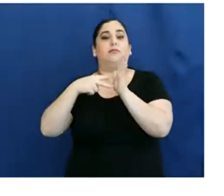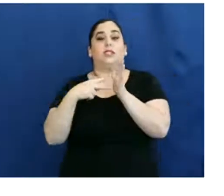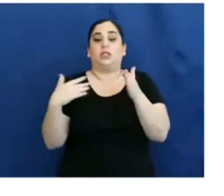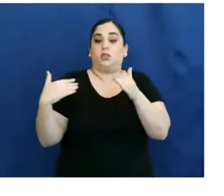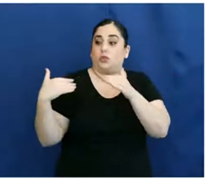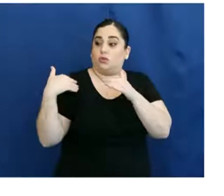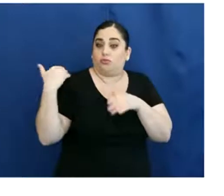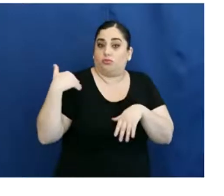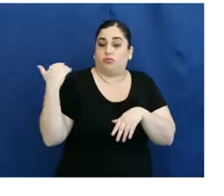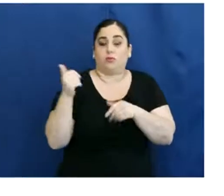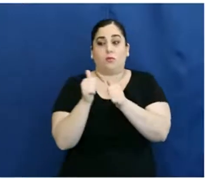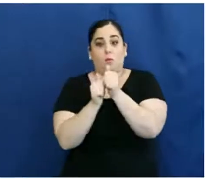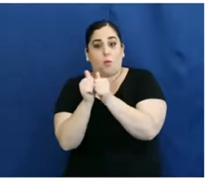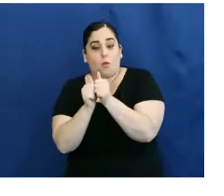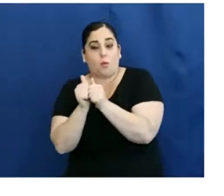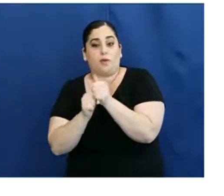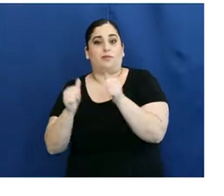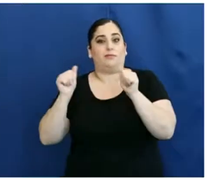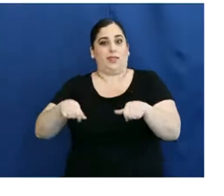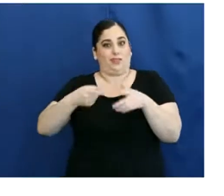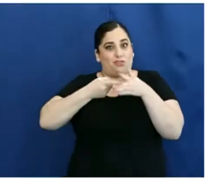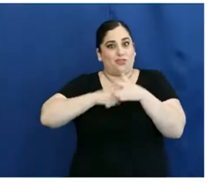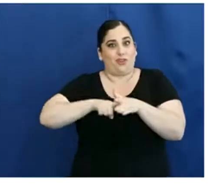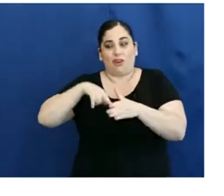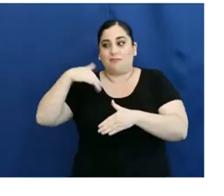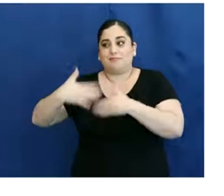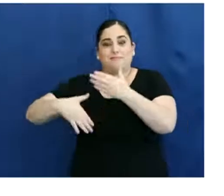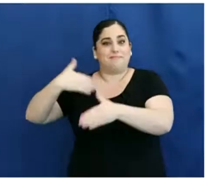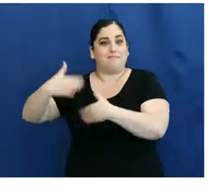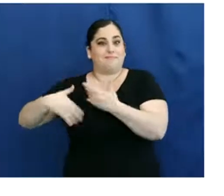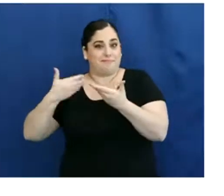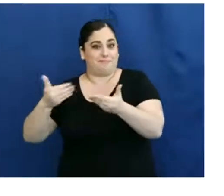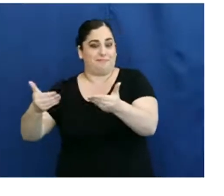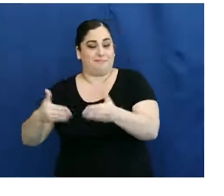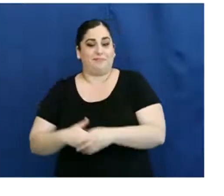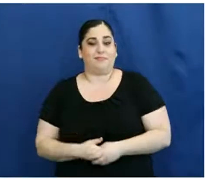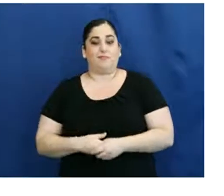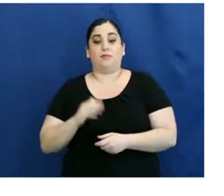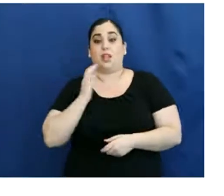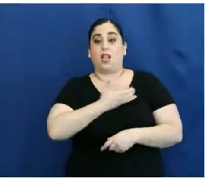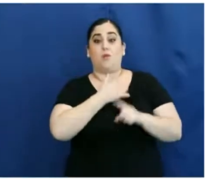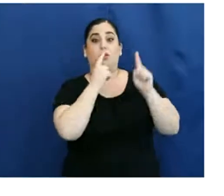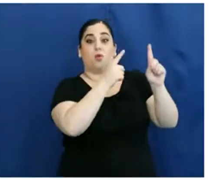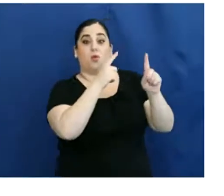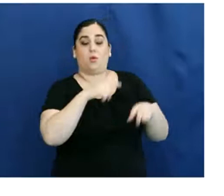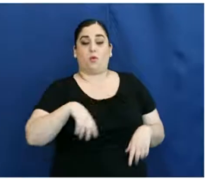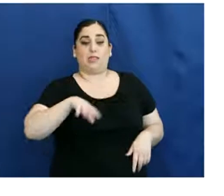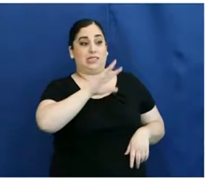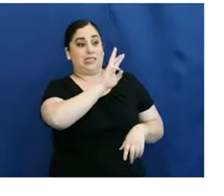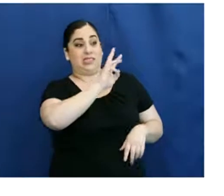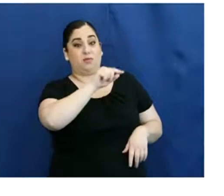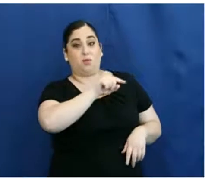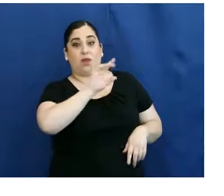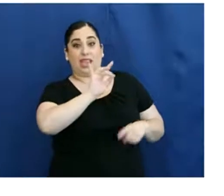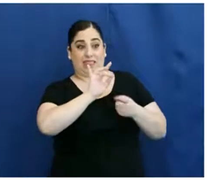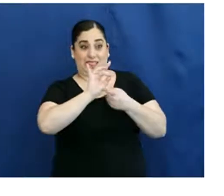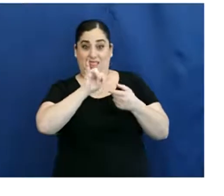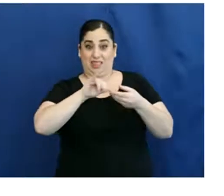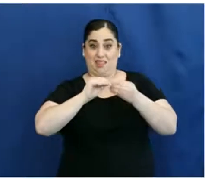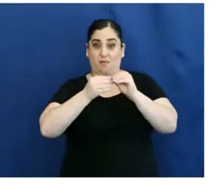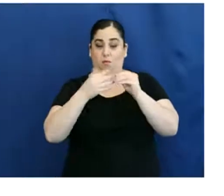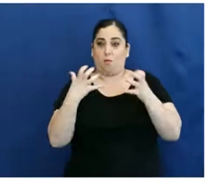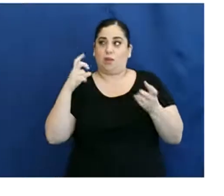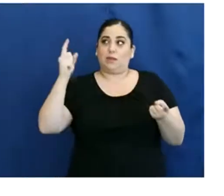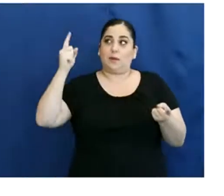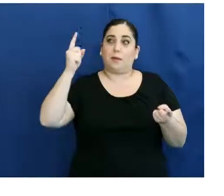low, and we would like to see this number continue to descend. But this is a great credit to San Diegans taking action, to the impact